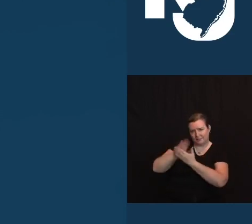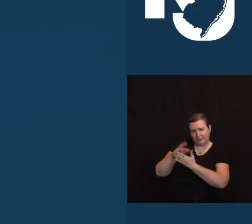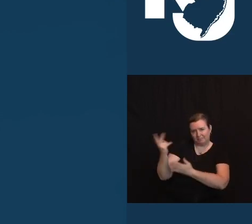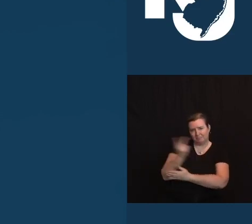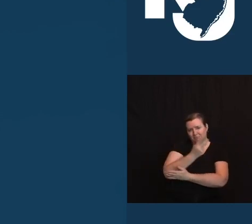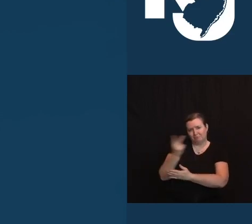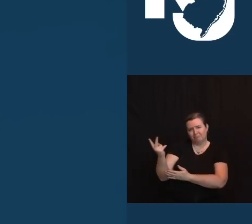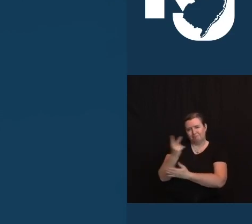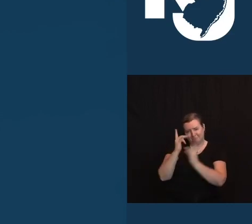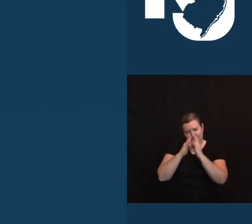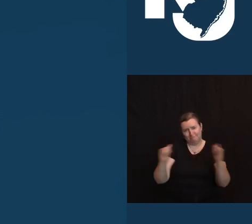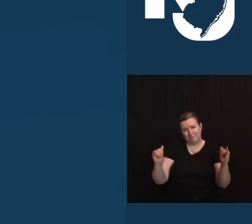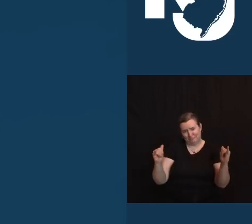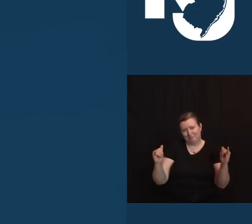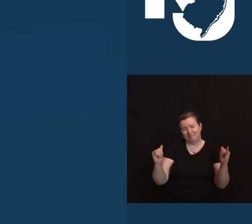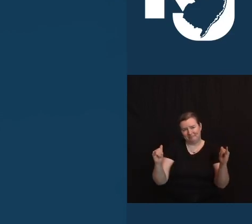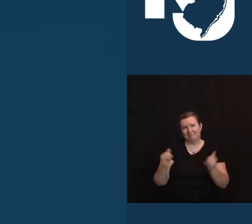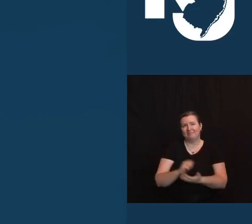Our state's glow